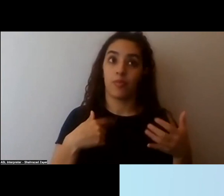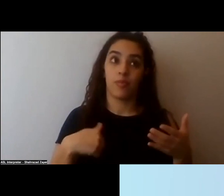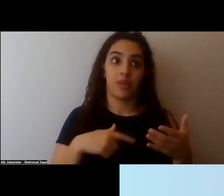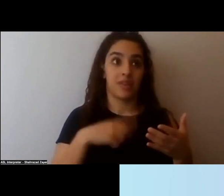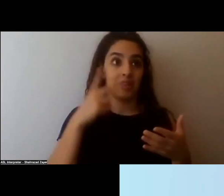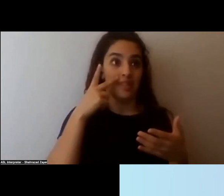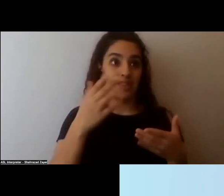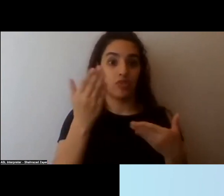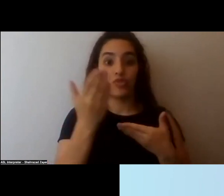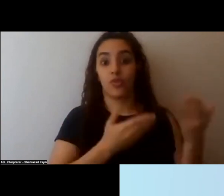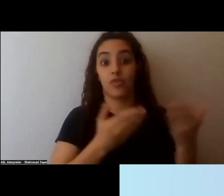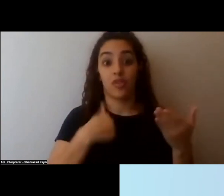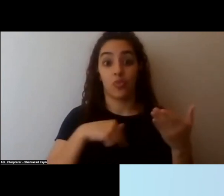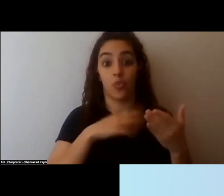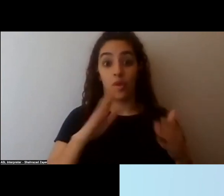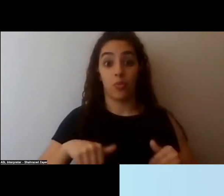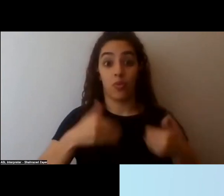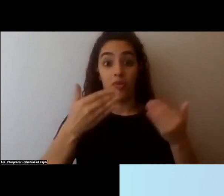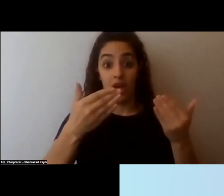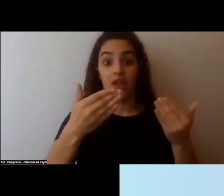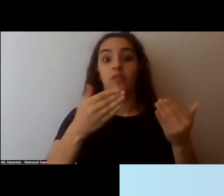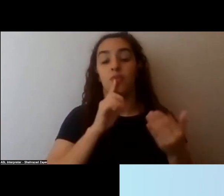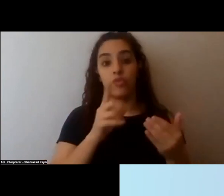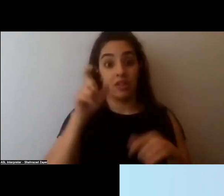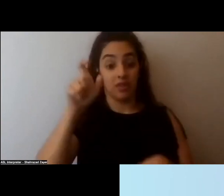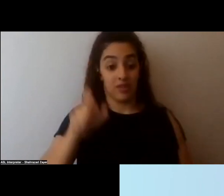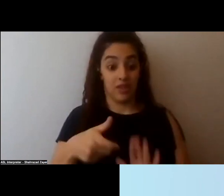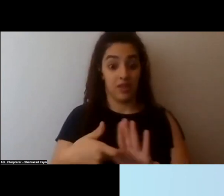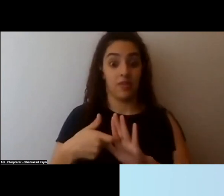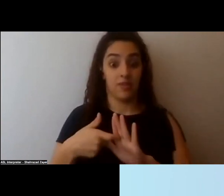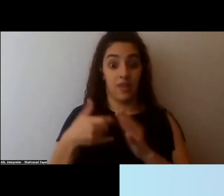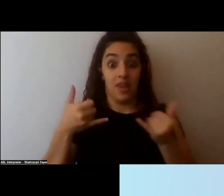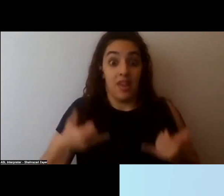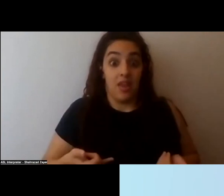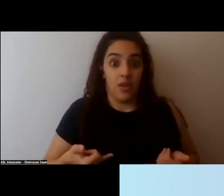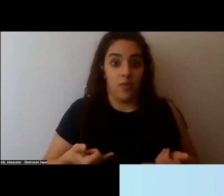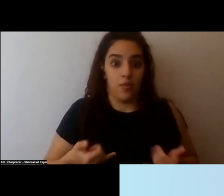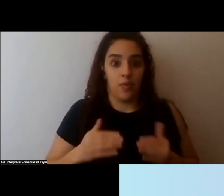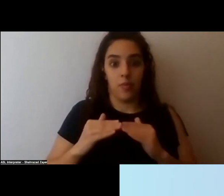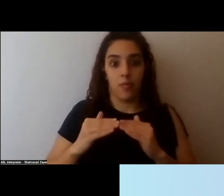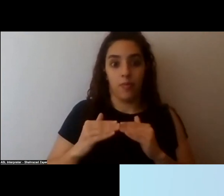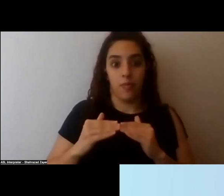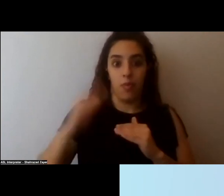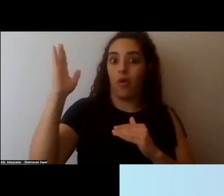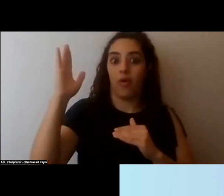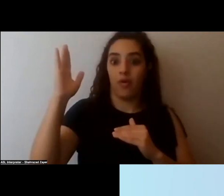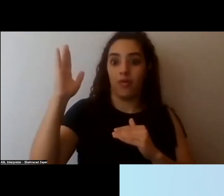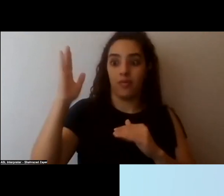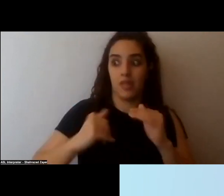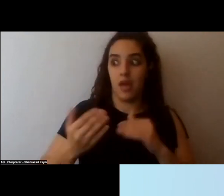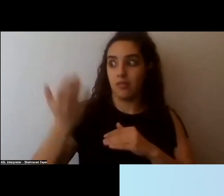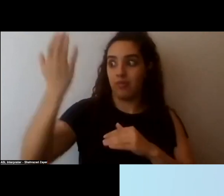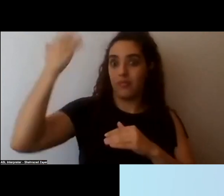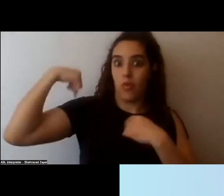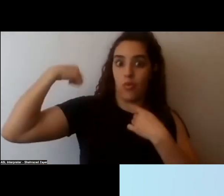services we provide are needed now, probably more than ever. And it's hard to see a time when that's